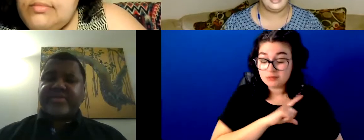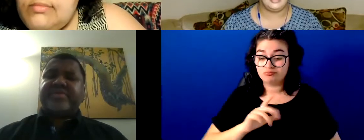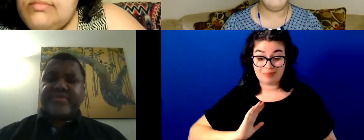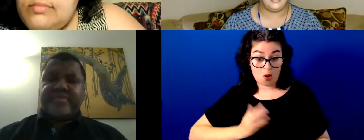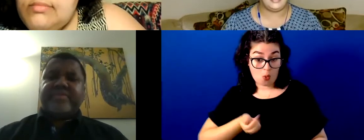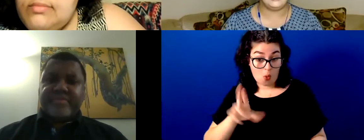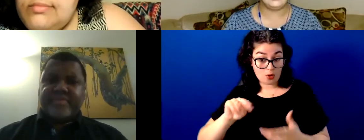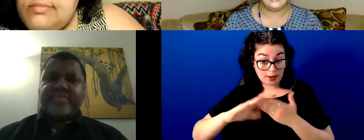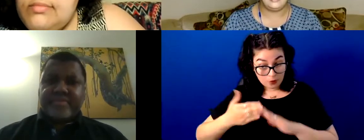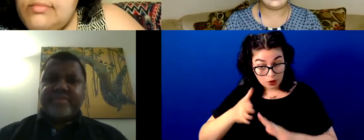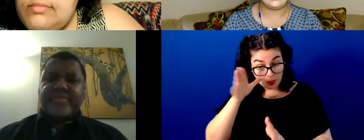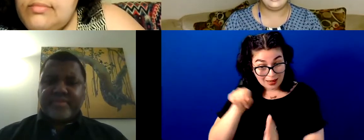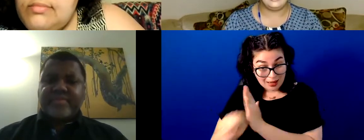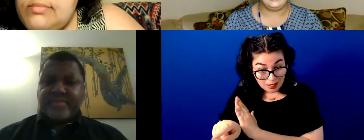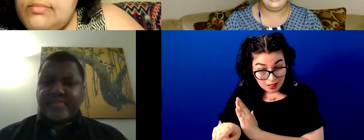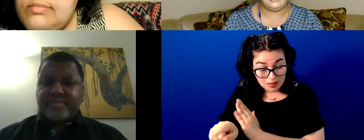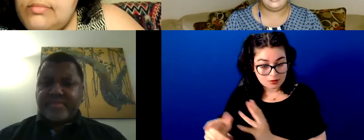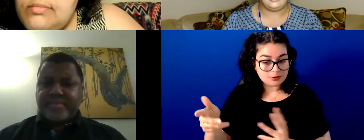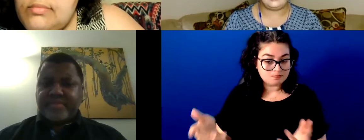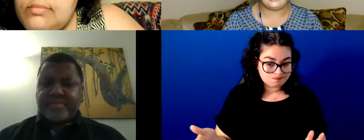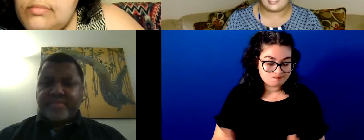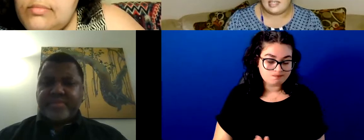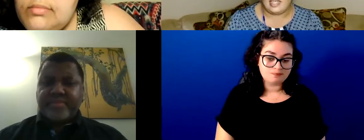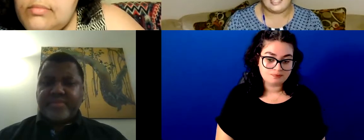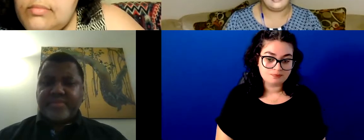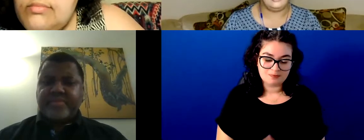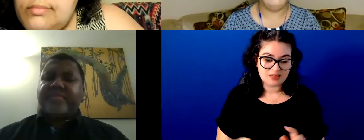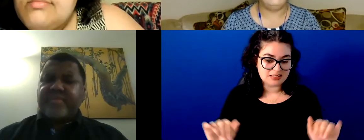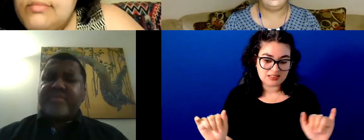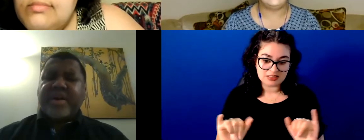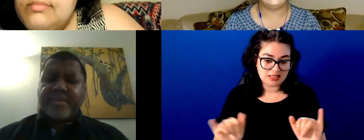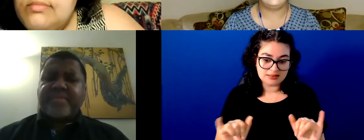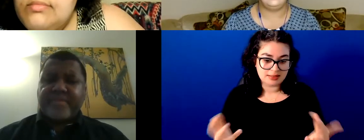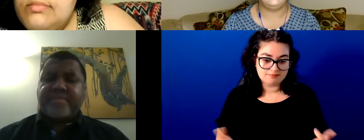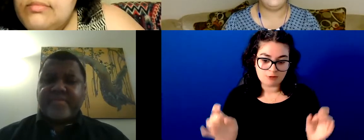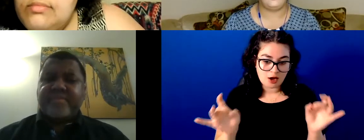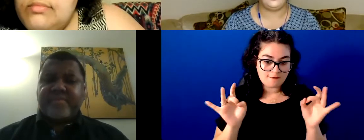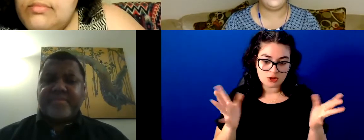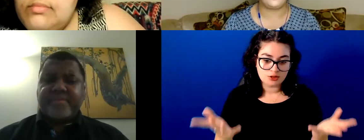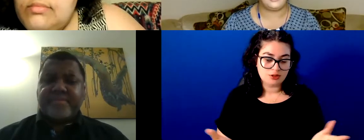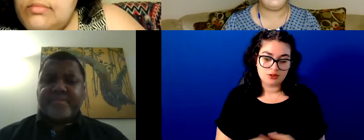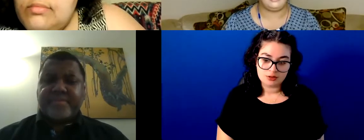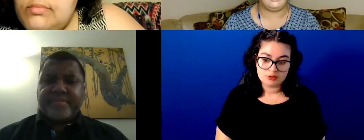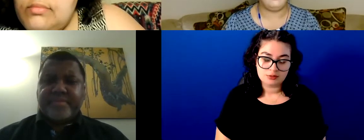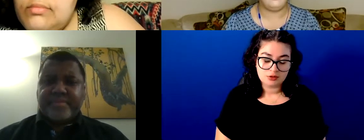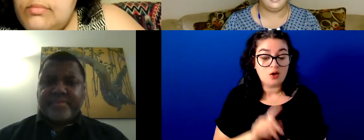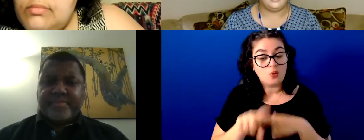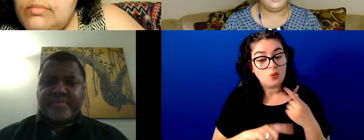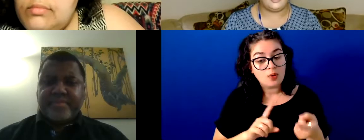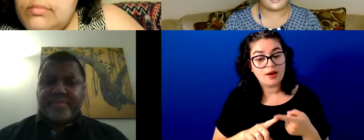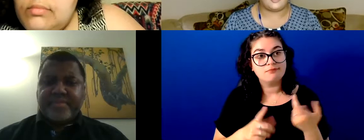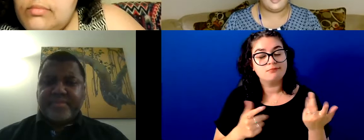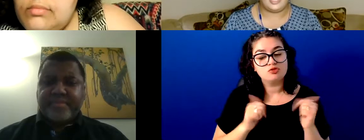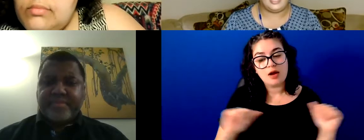And it's disgusting. It's you know, when you're trying to think of, you know,